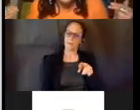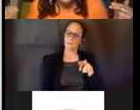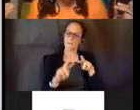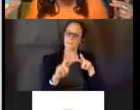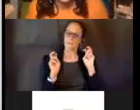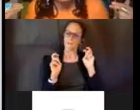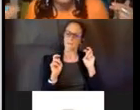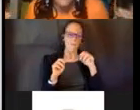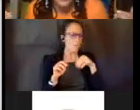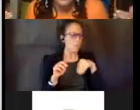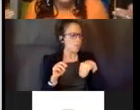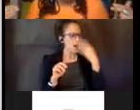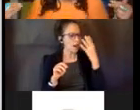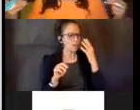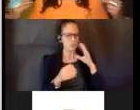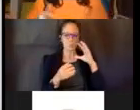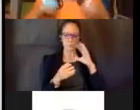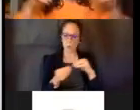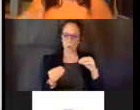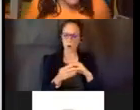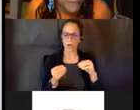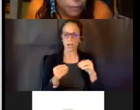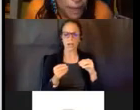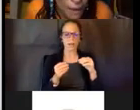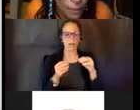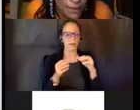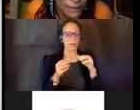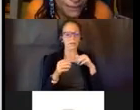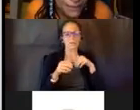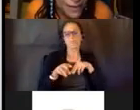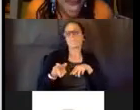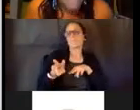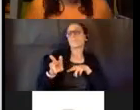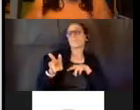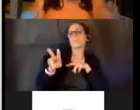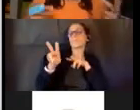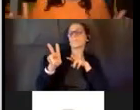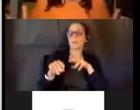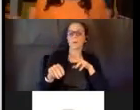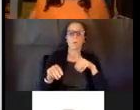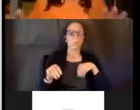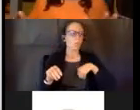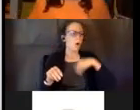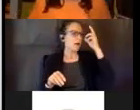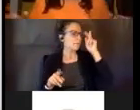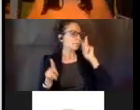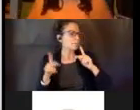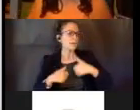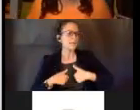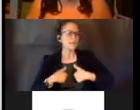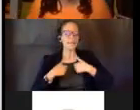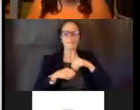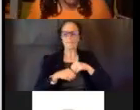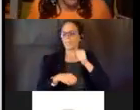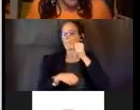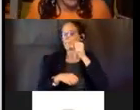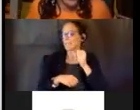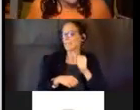slaves, enslaved people, was told from the perspective of a Black woman. And she wrote it, it's great. It's called The Wind